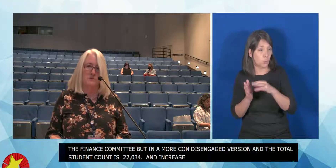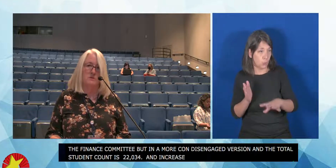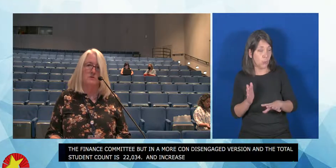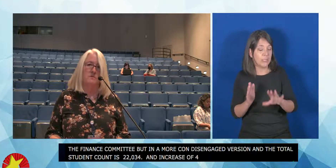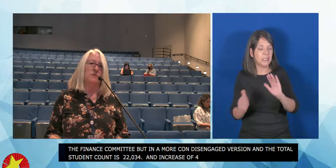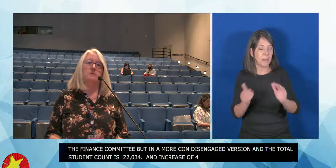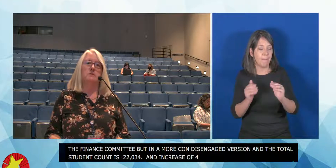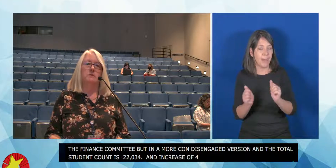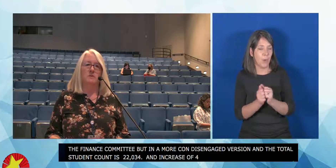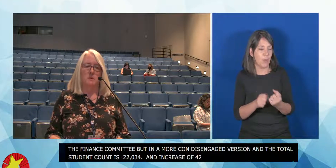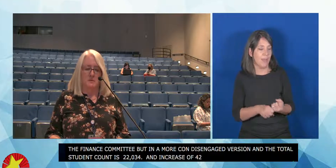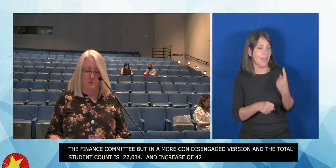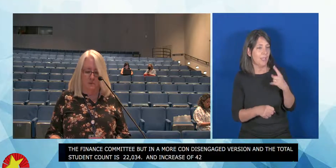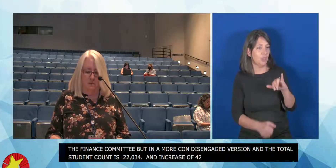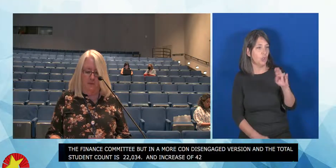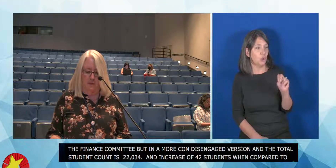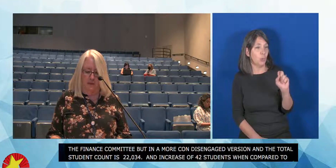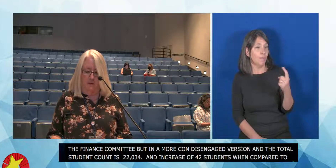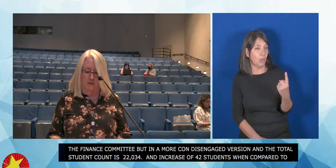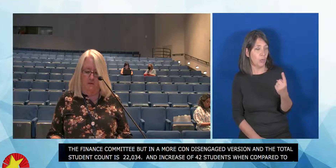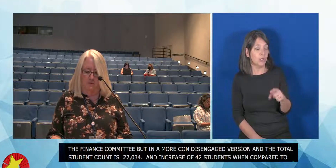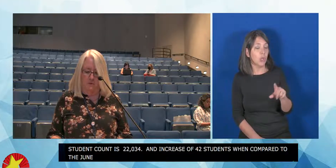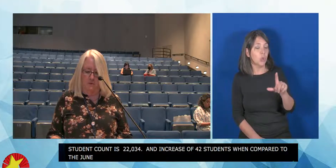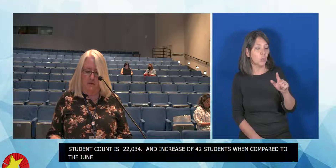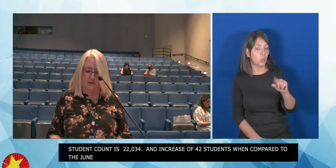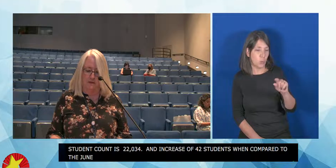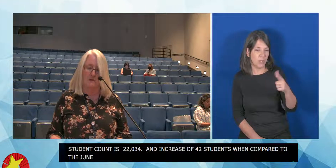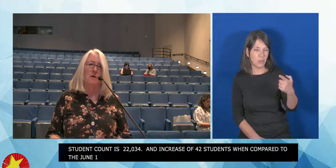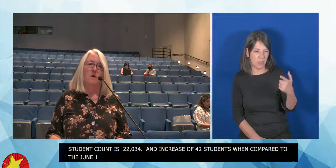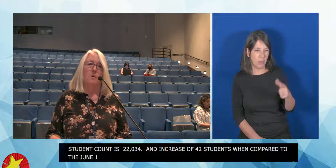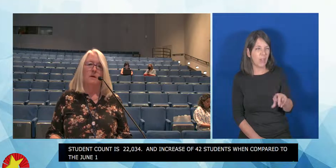compared to the June 1st, 2021 count of